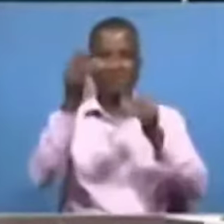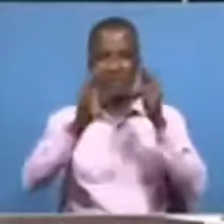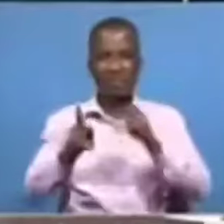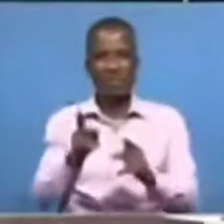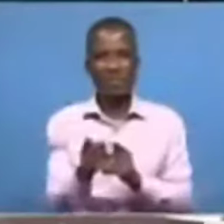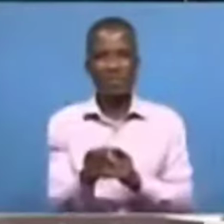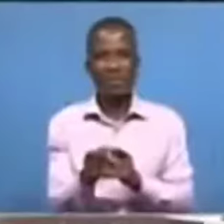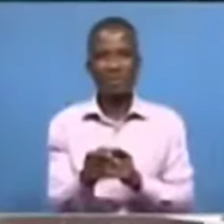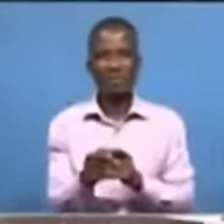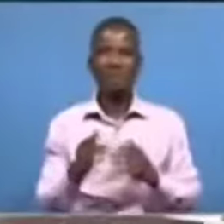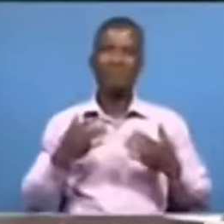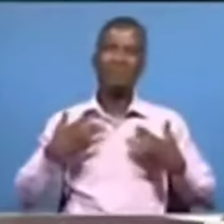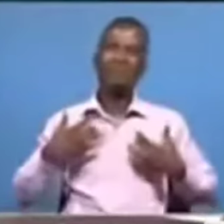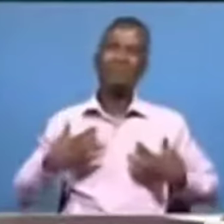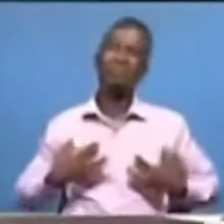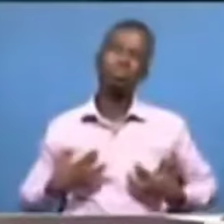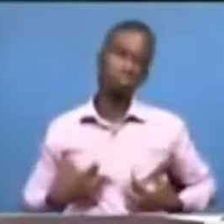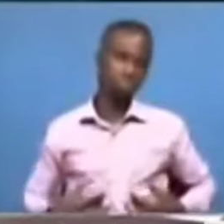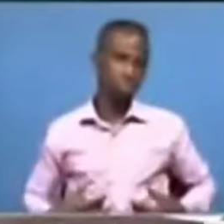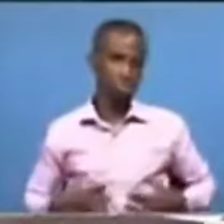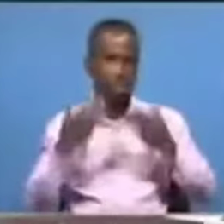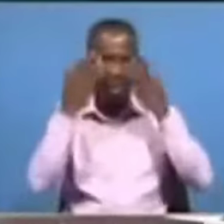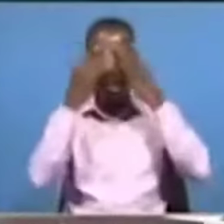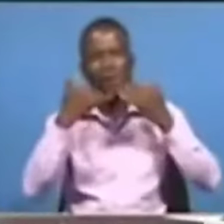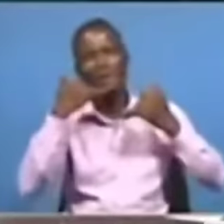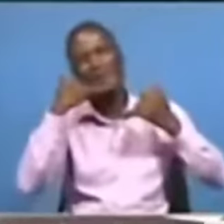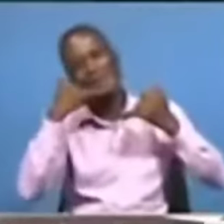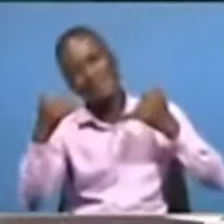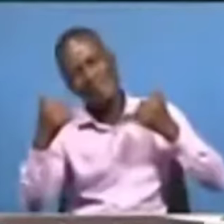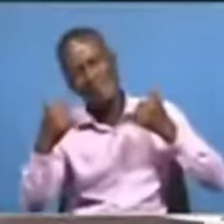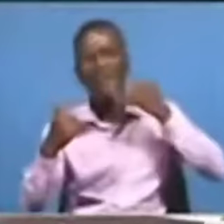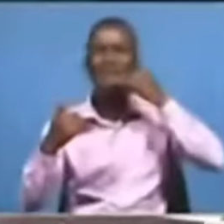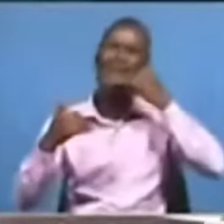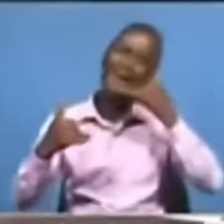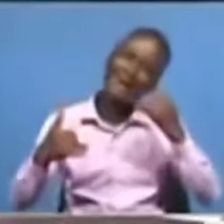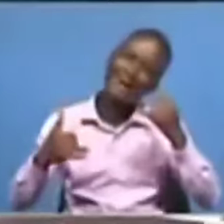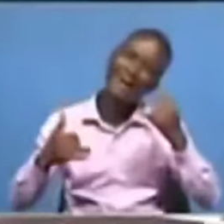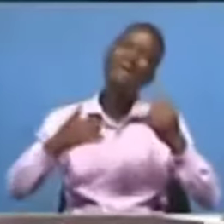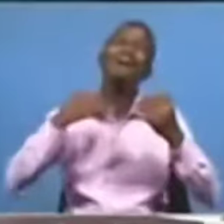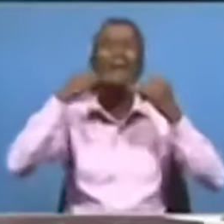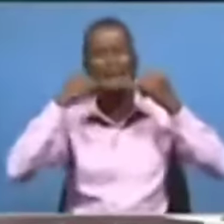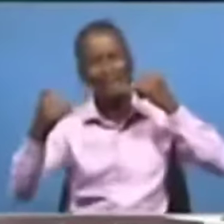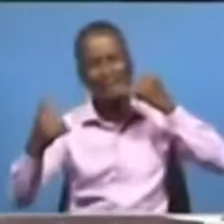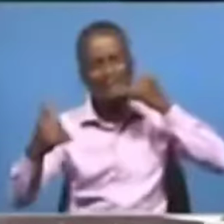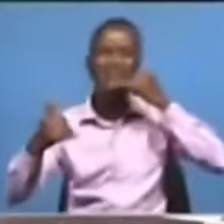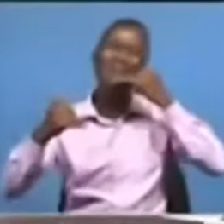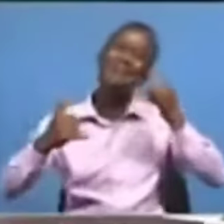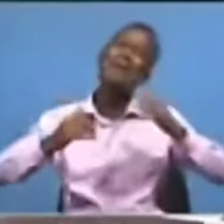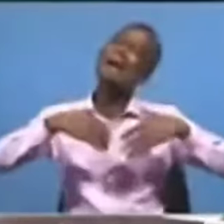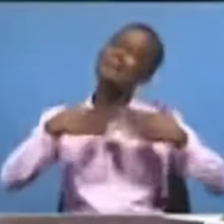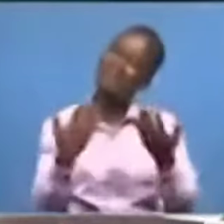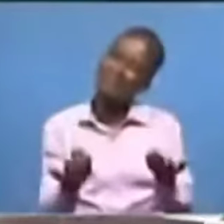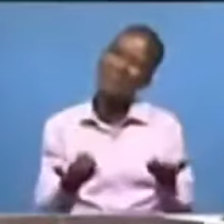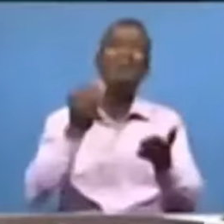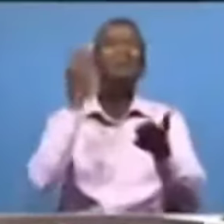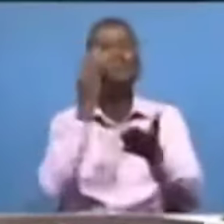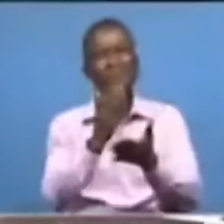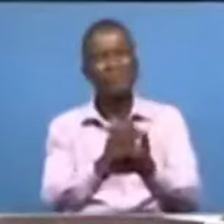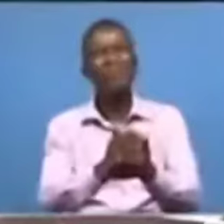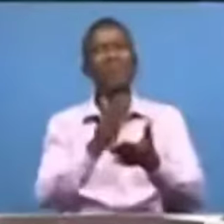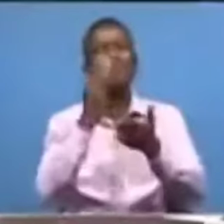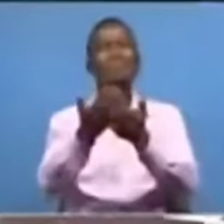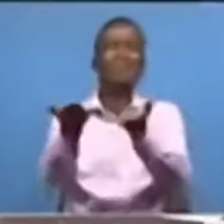crestfallen, those who are discouraged, and sometimes call us worried, disturbed, why don't you withdraw this matter? Why you shouldn't even go to